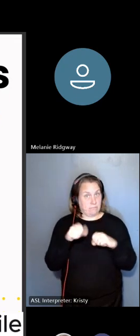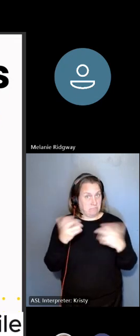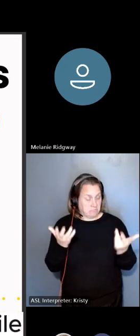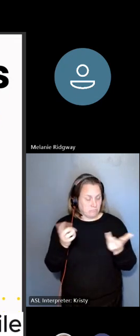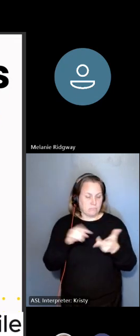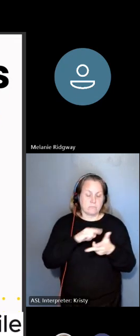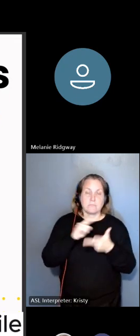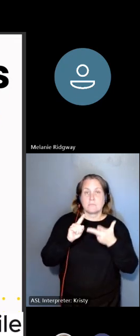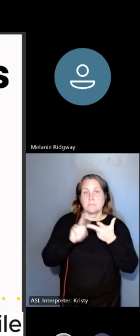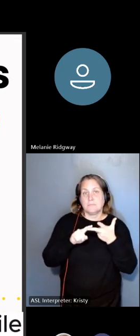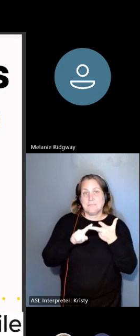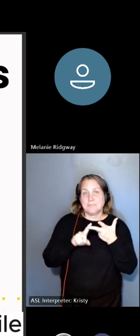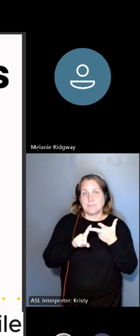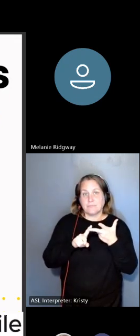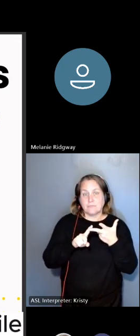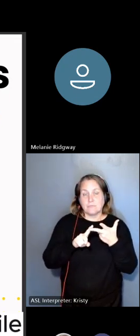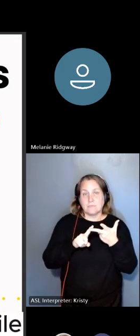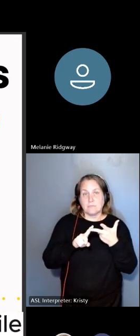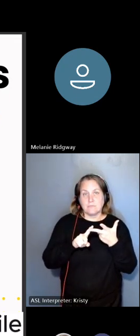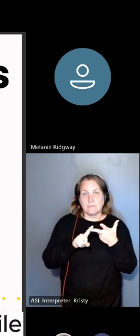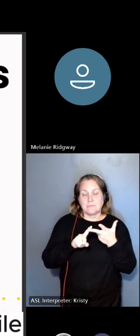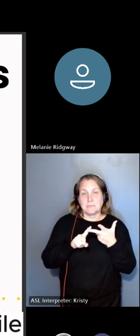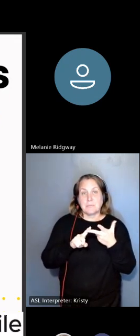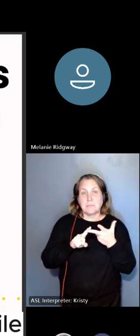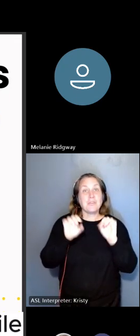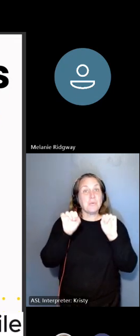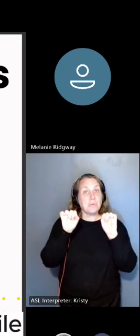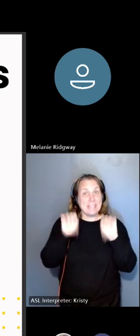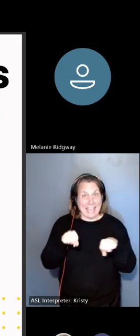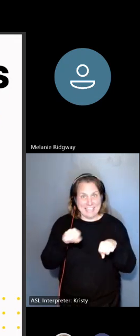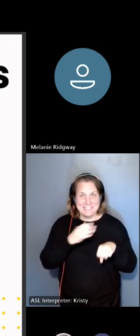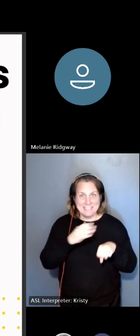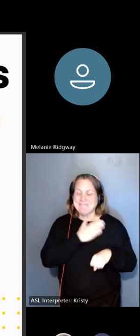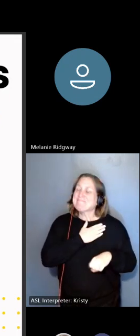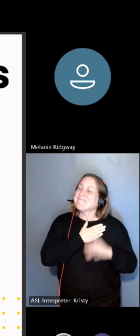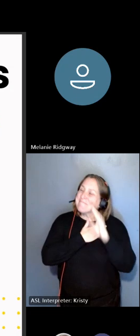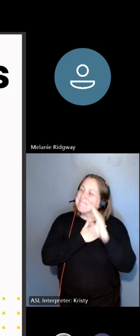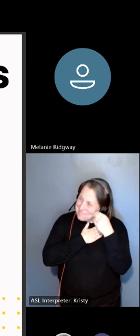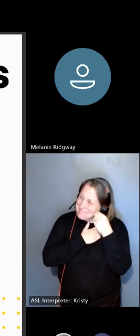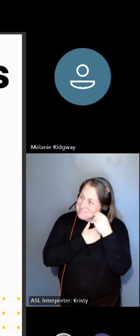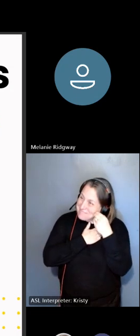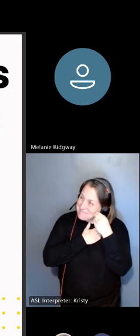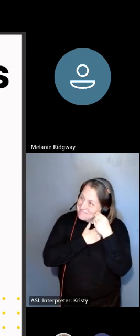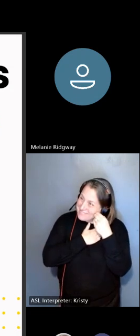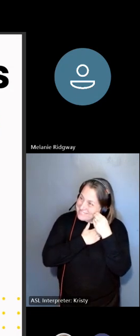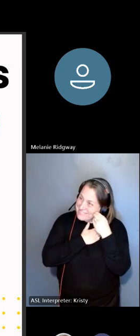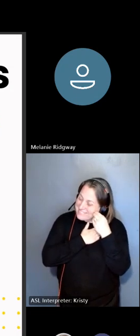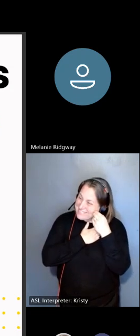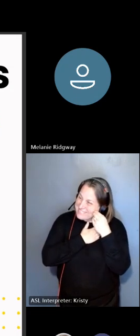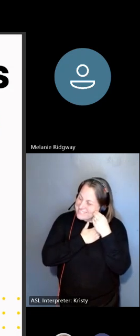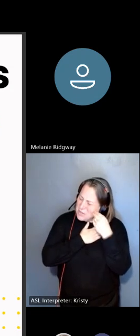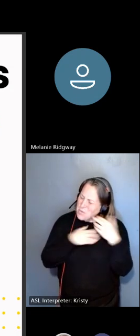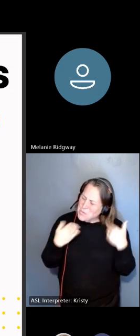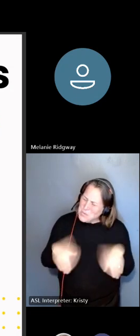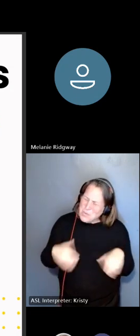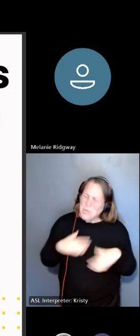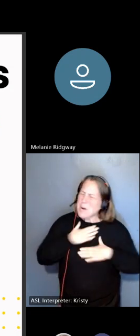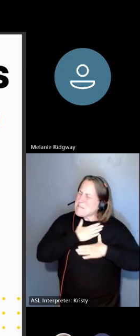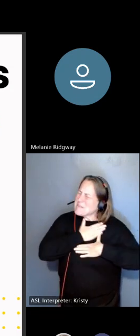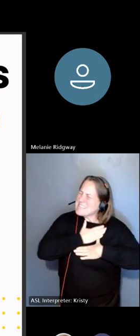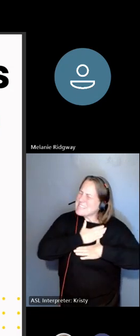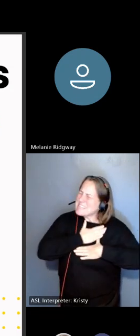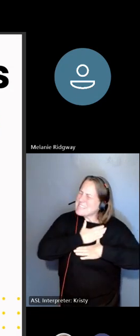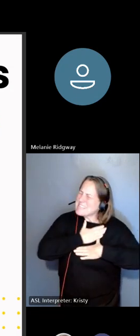can put your hand over your heart and smile while saying, "Such a pleasure to meet you."